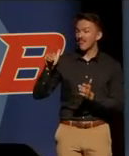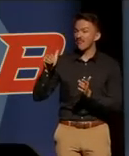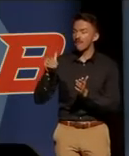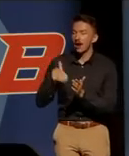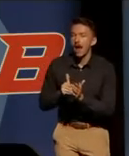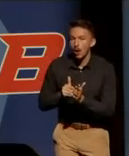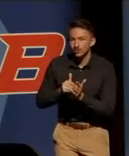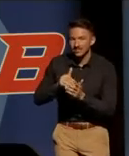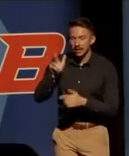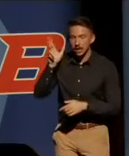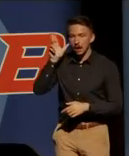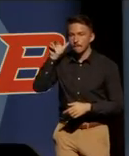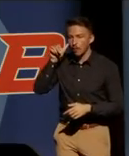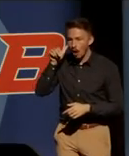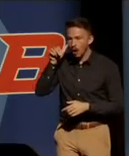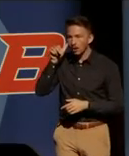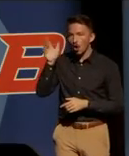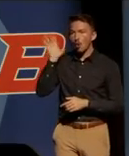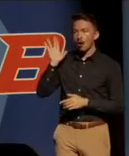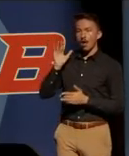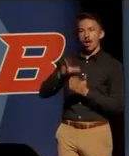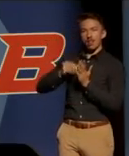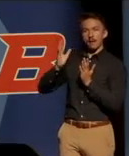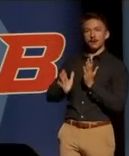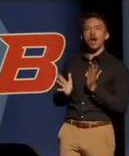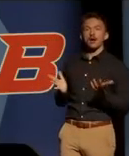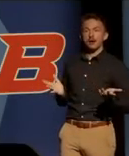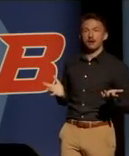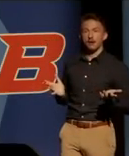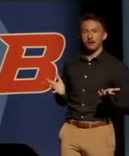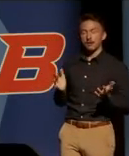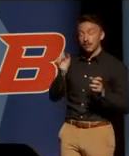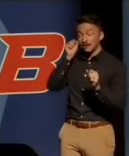163,000 Bronco alumni. Isn't that amazing?